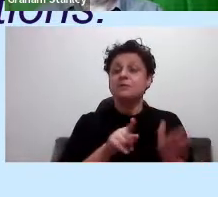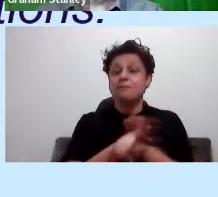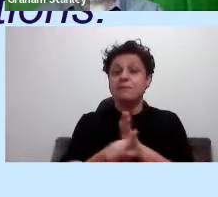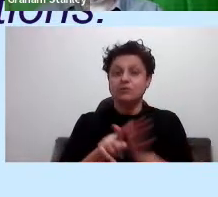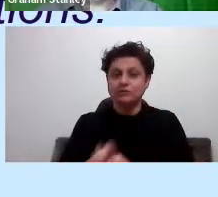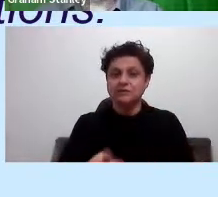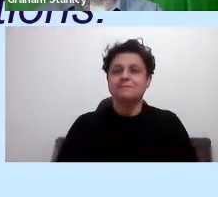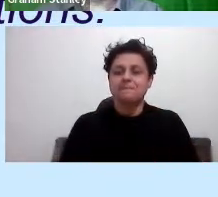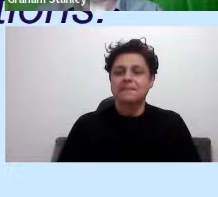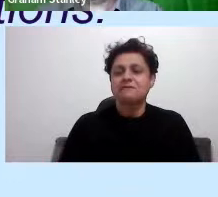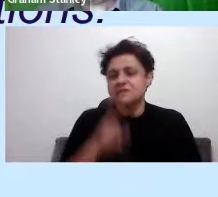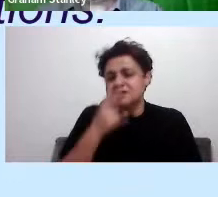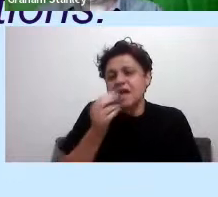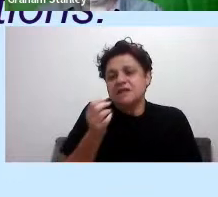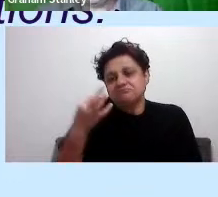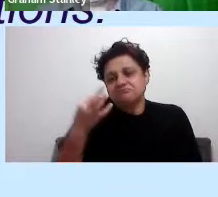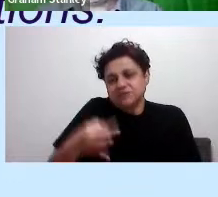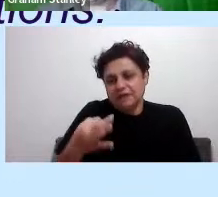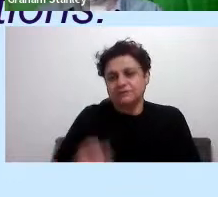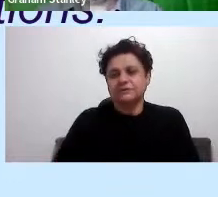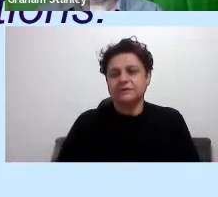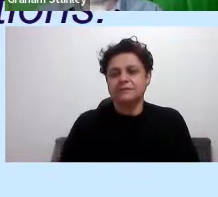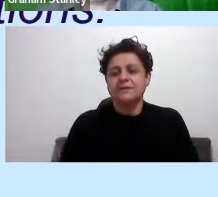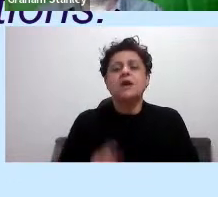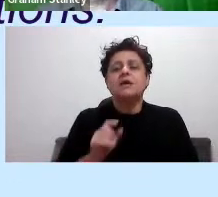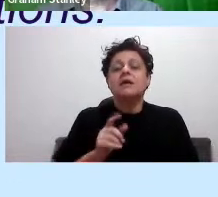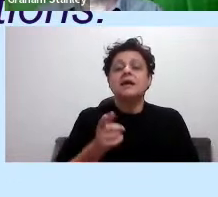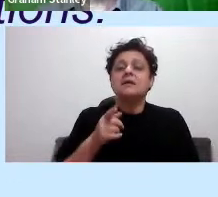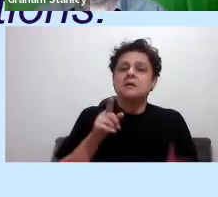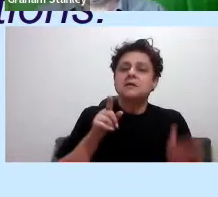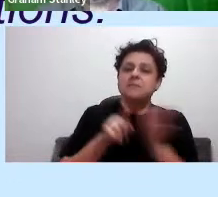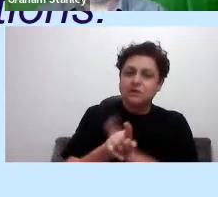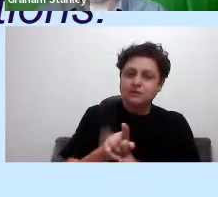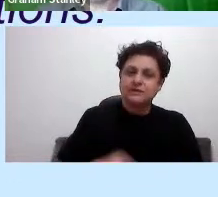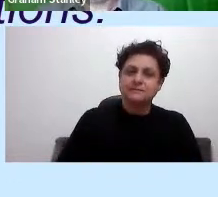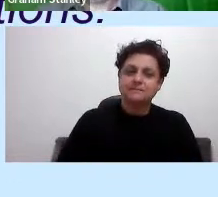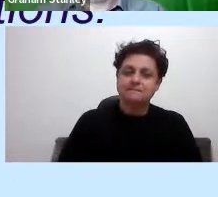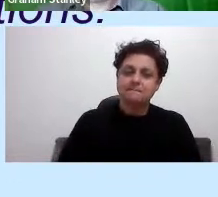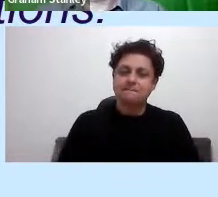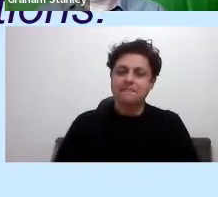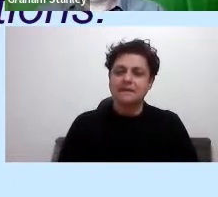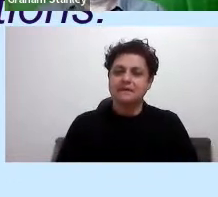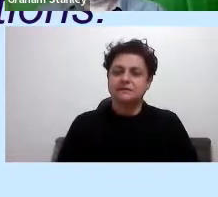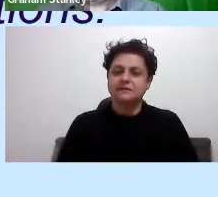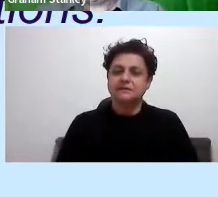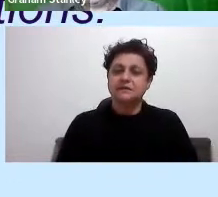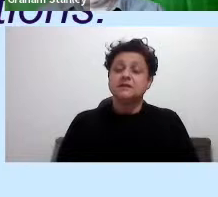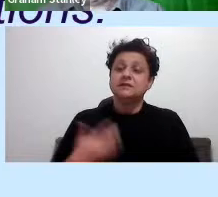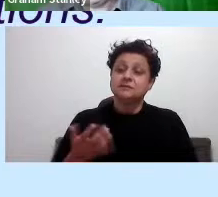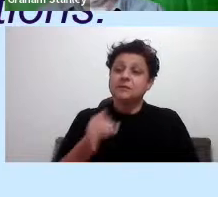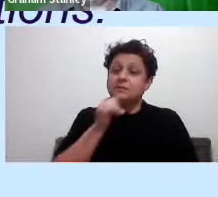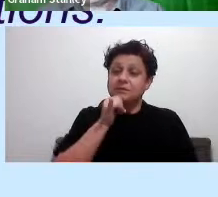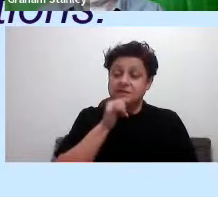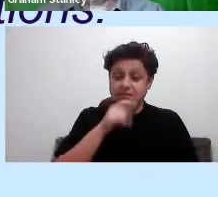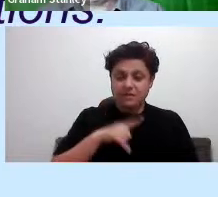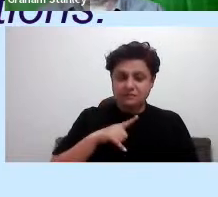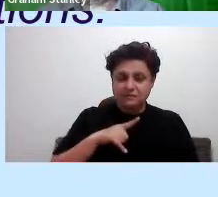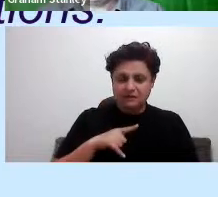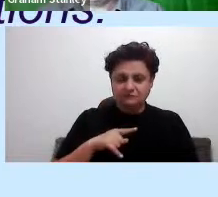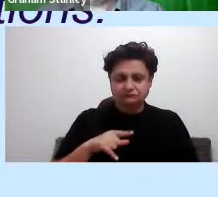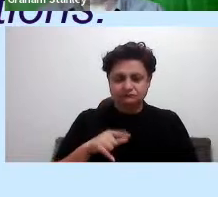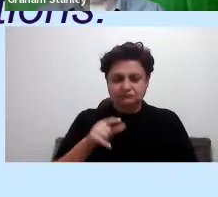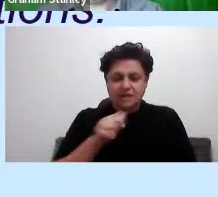differentiation entails? So what is differentiation? What do you need to do to differentiate in your